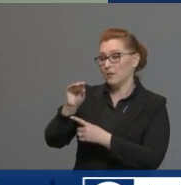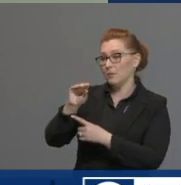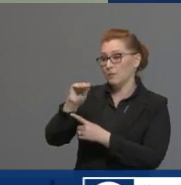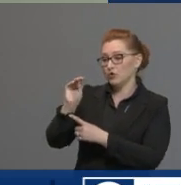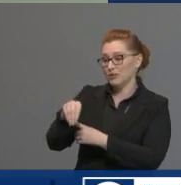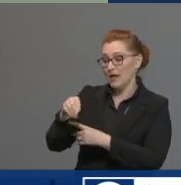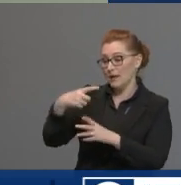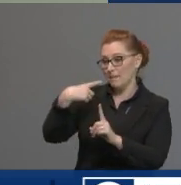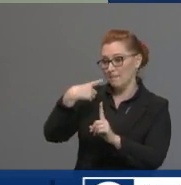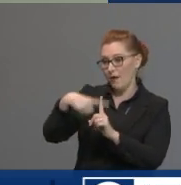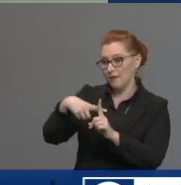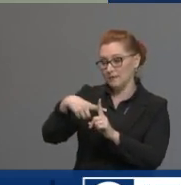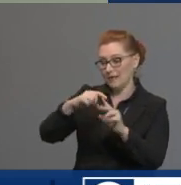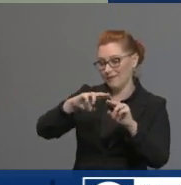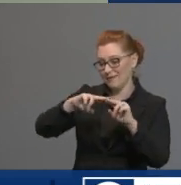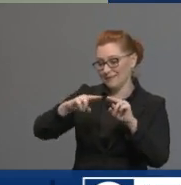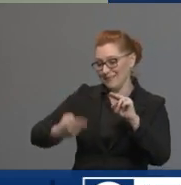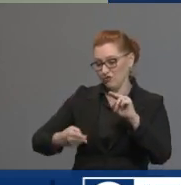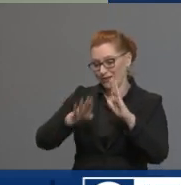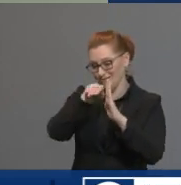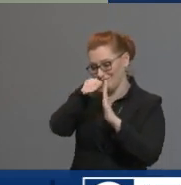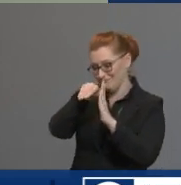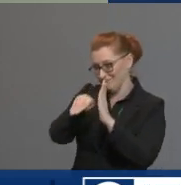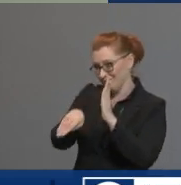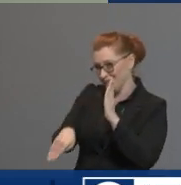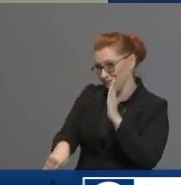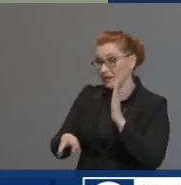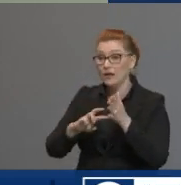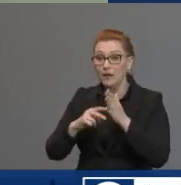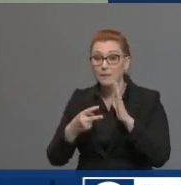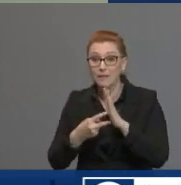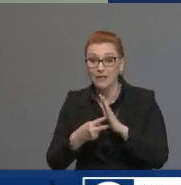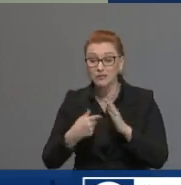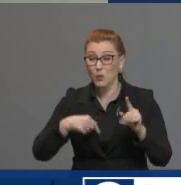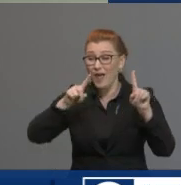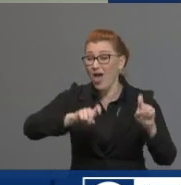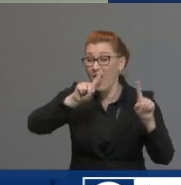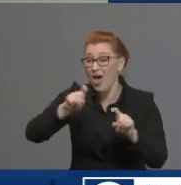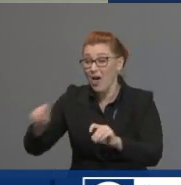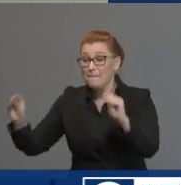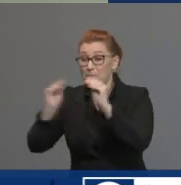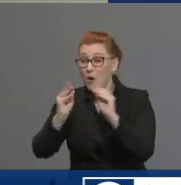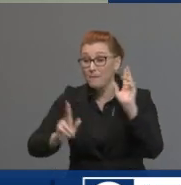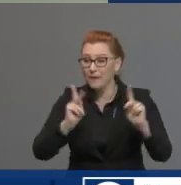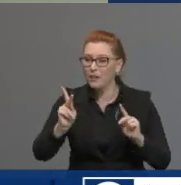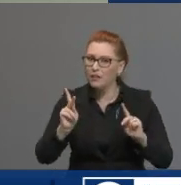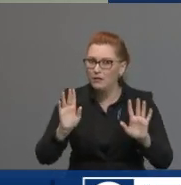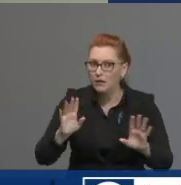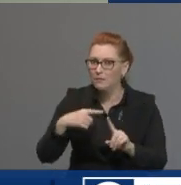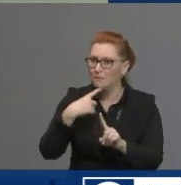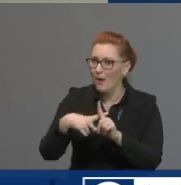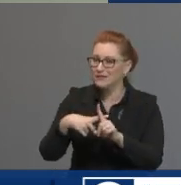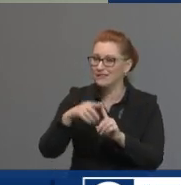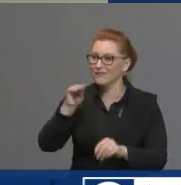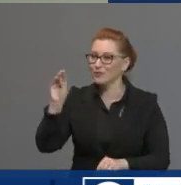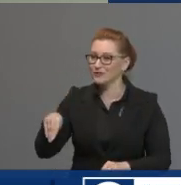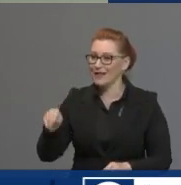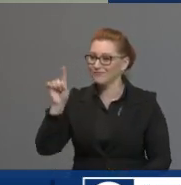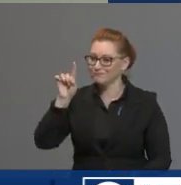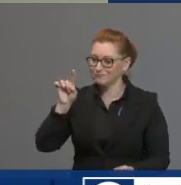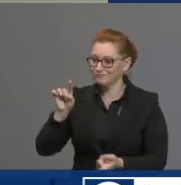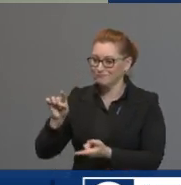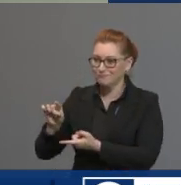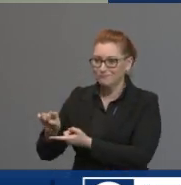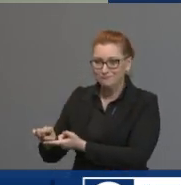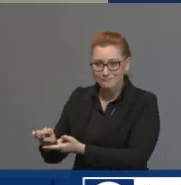the decrease in terms of positive tests. That means a decrease in the number of people that are